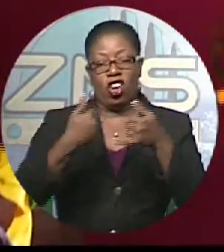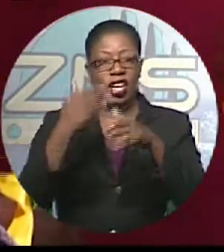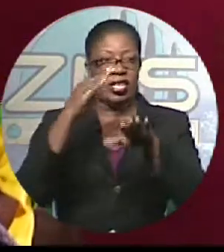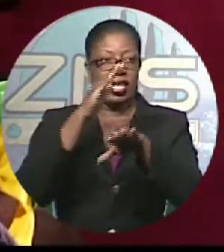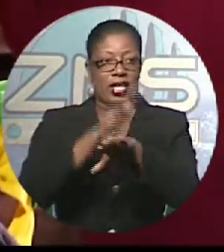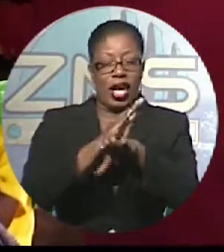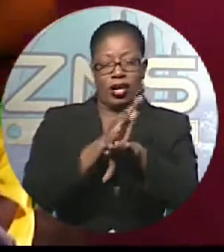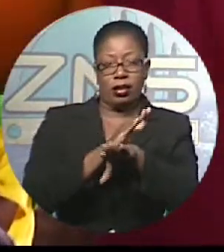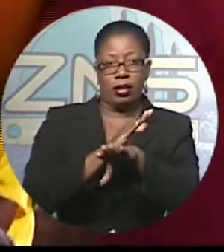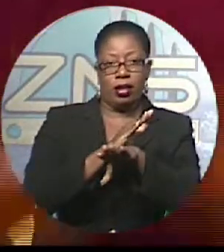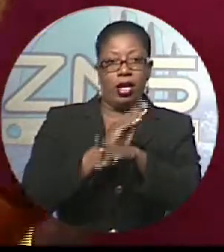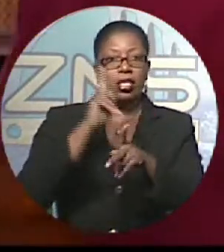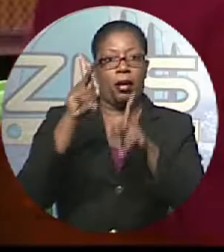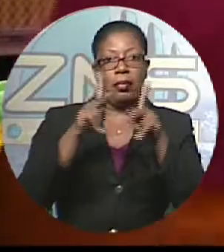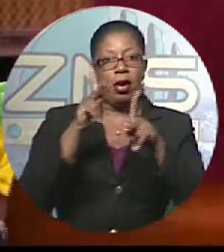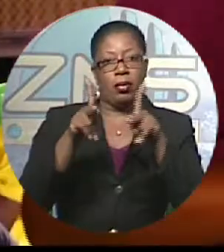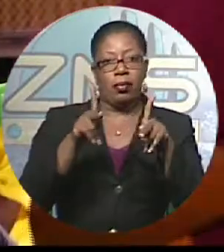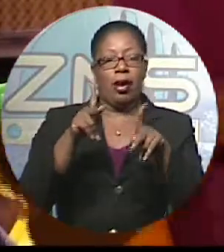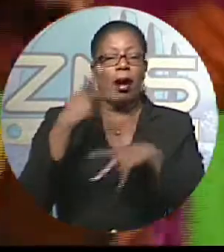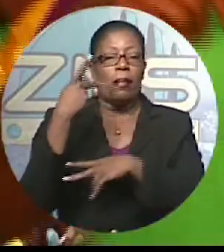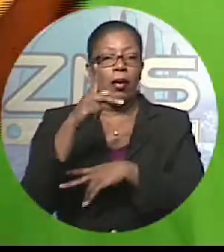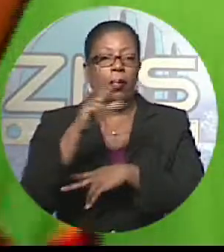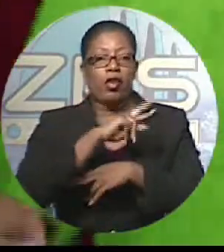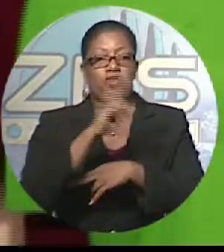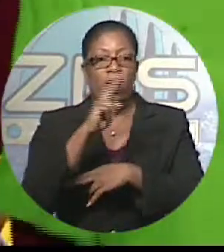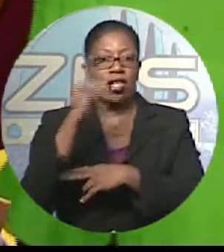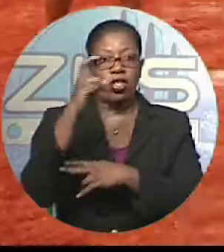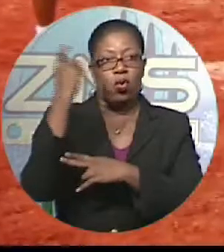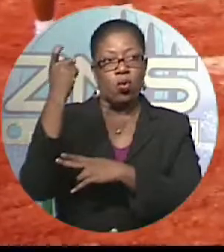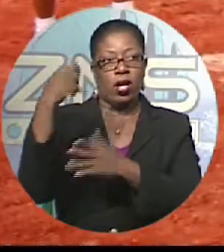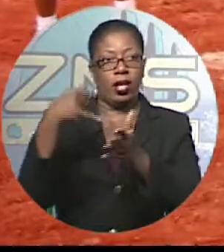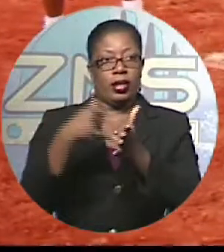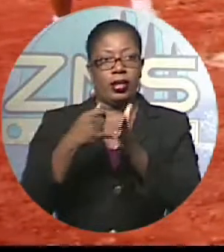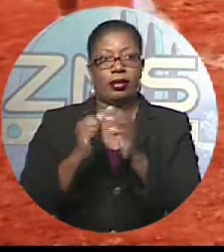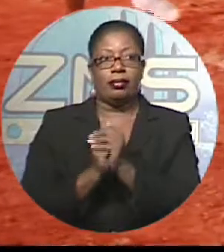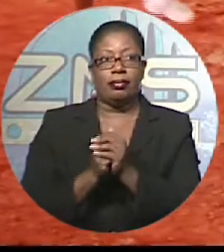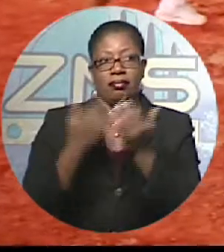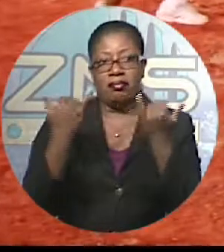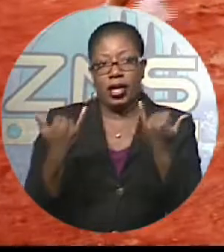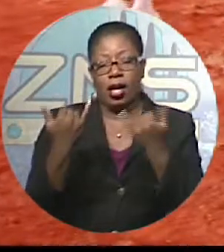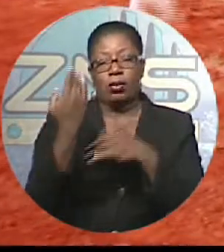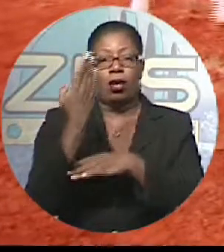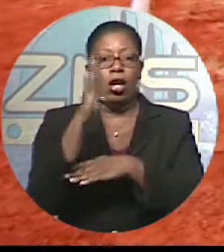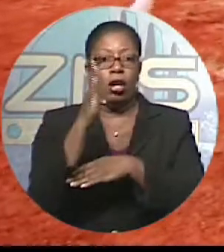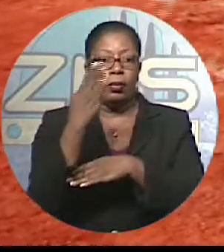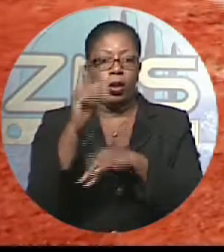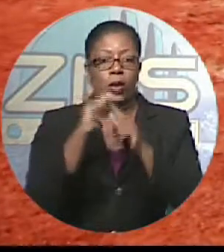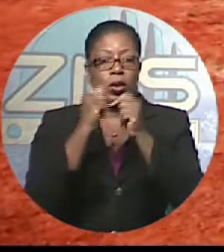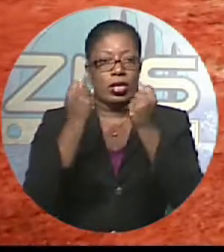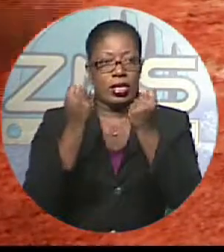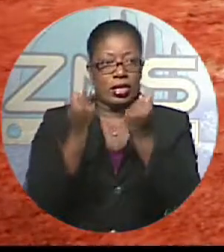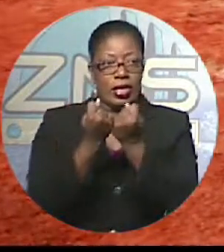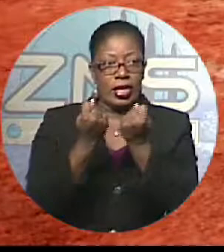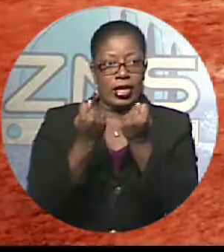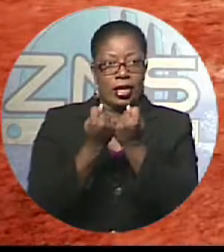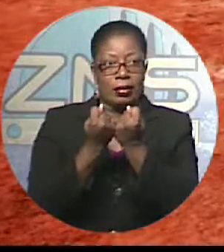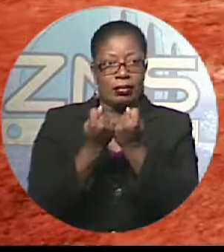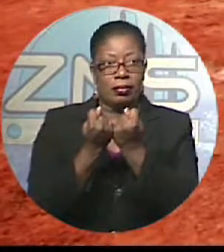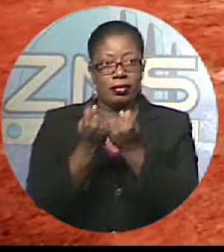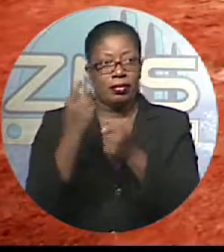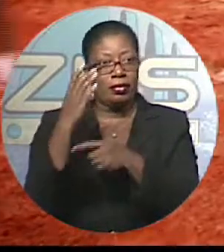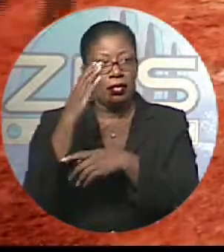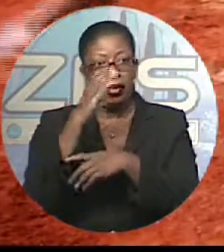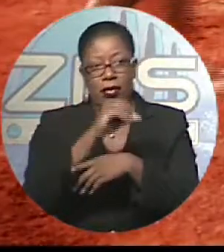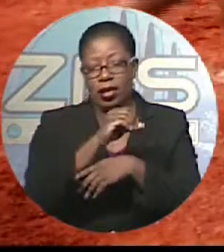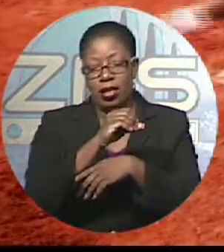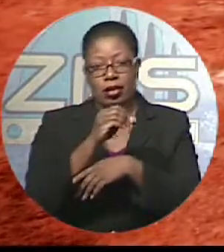Purple Punishers in it to win it. Nasty words for you all. The blue team of Debbie and Karen argued every call on every